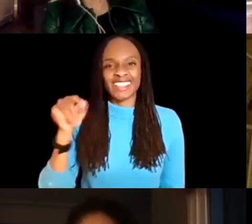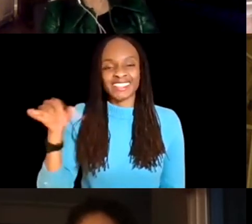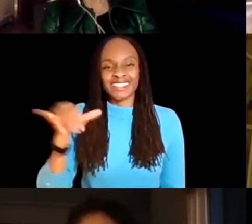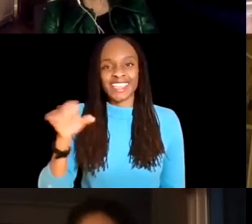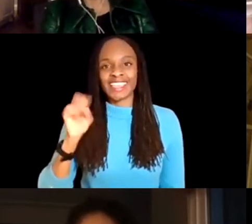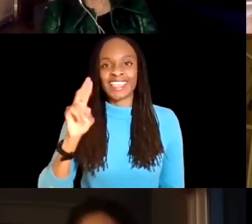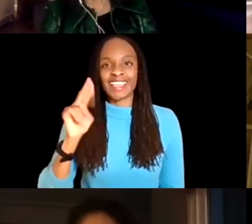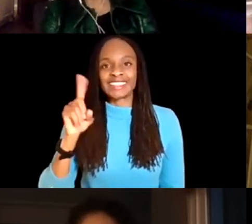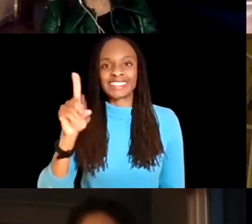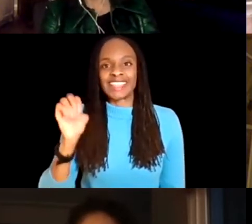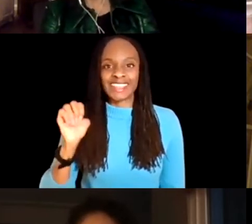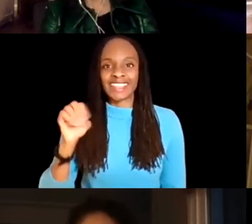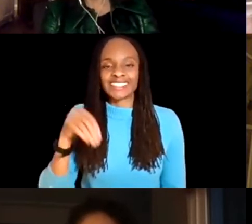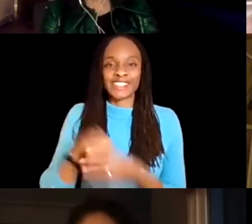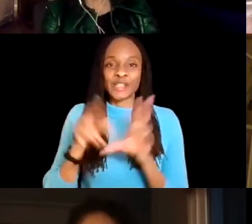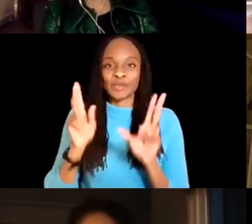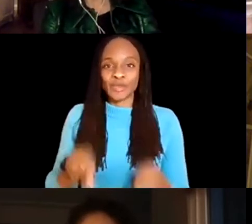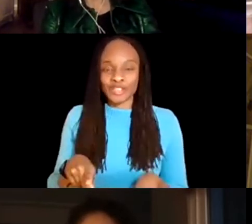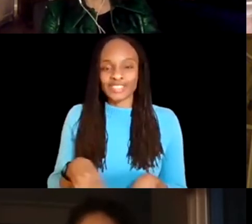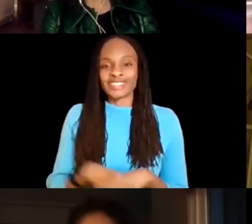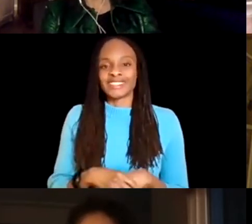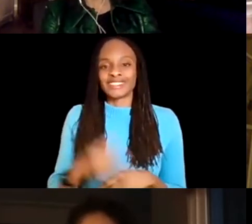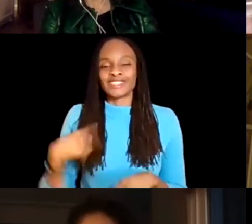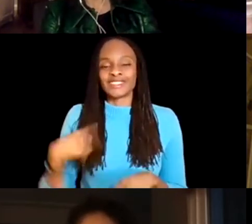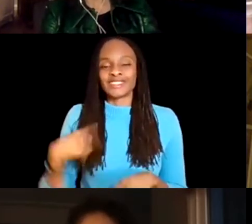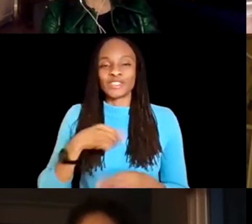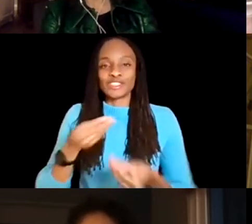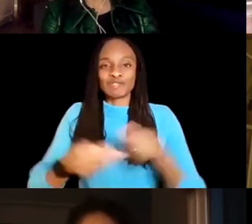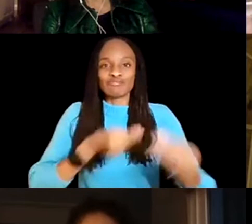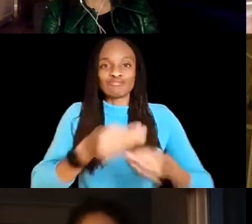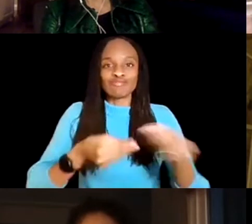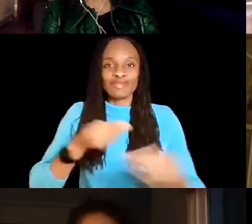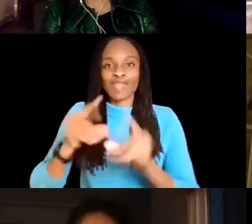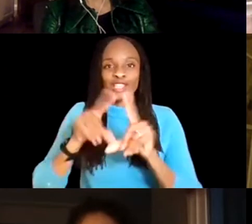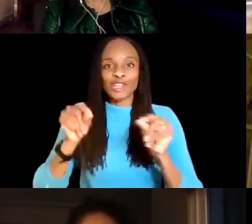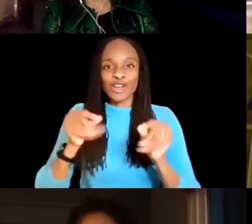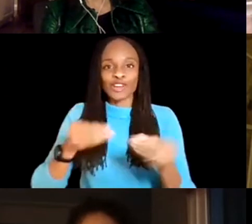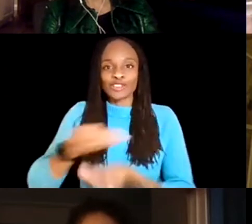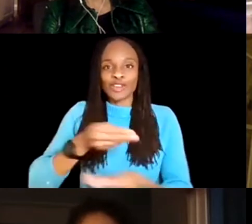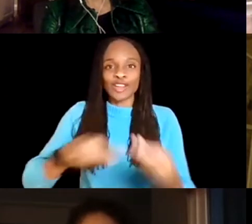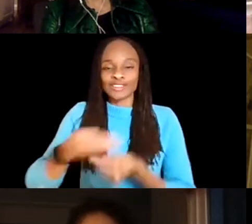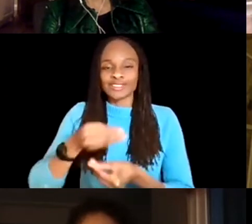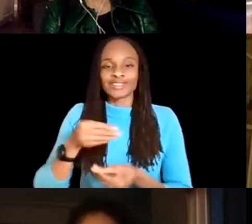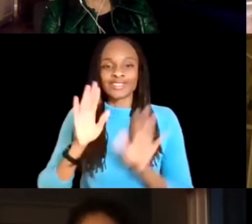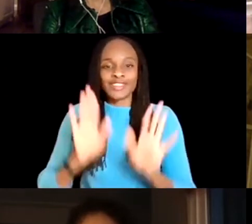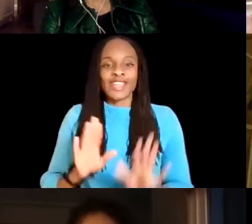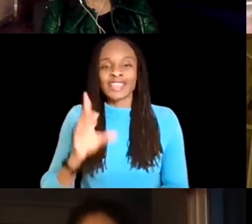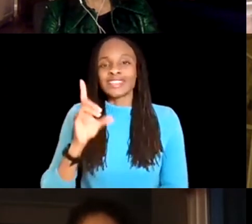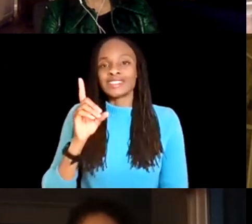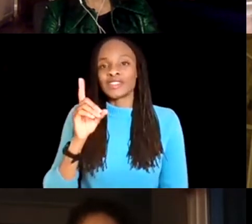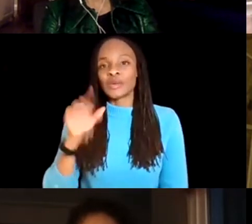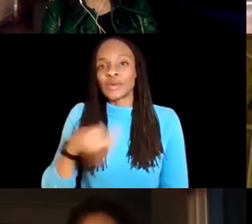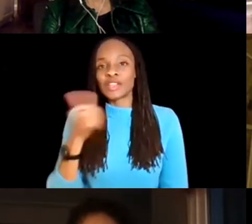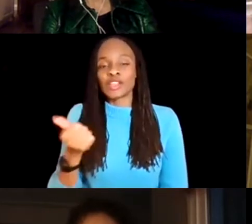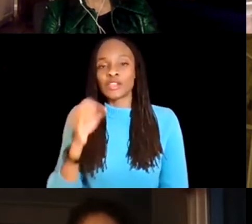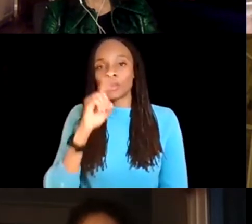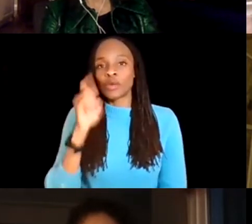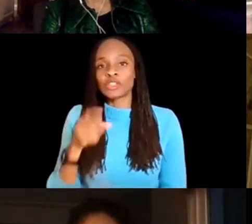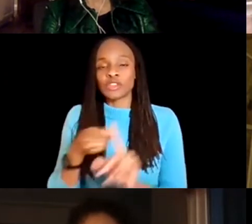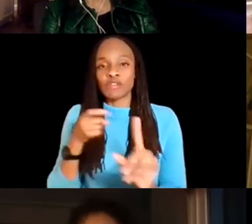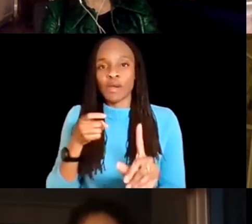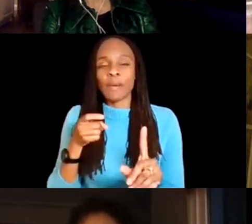different events and pass cards around. That's great. Another question from the chat. I am a